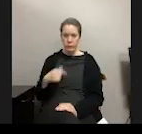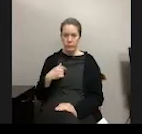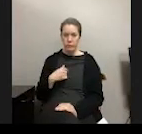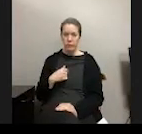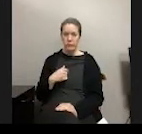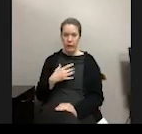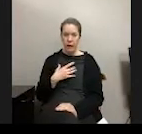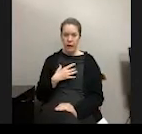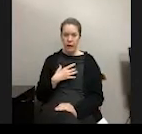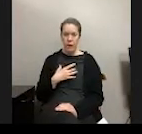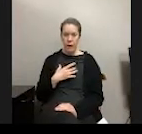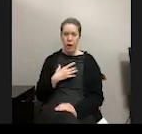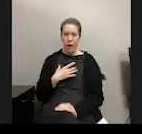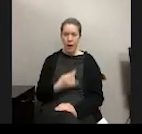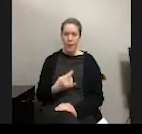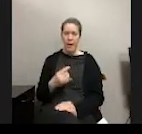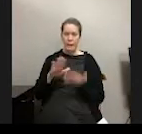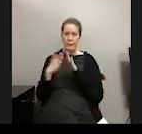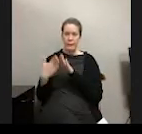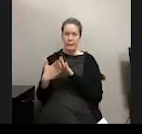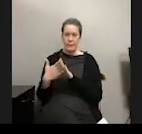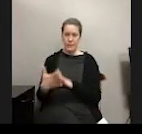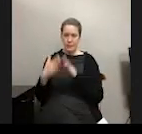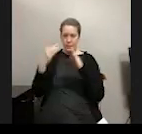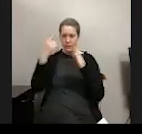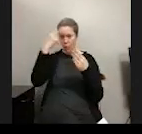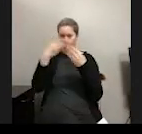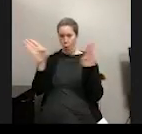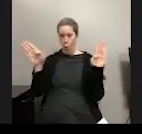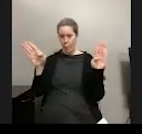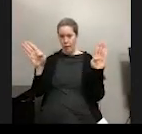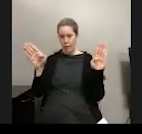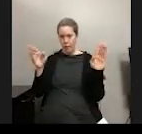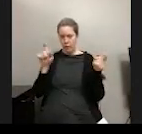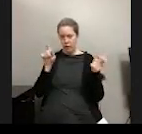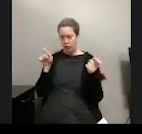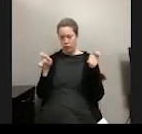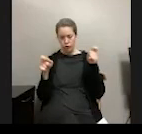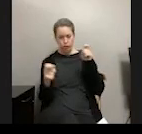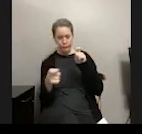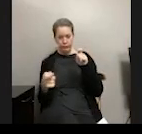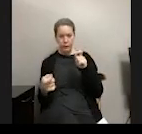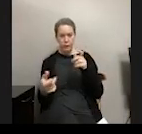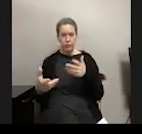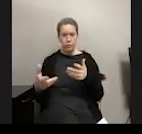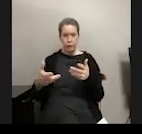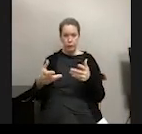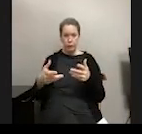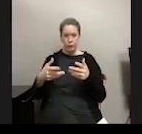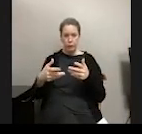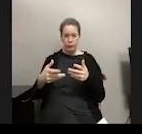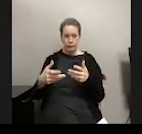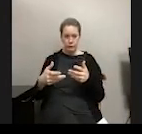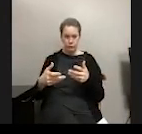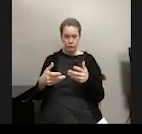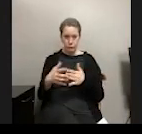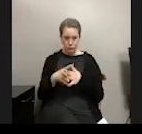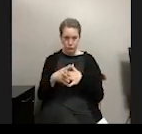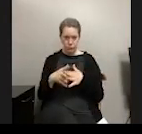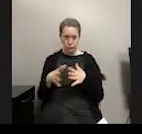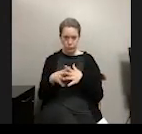shifting, responding to desires and needs of both artists and the public. Thank you. And we also do have another